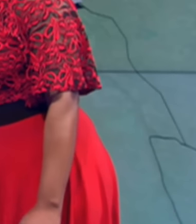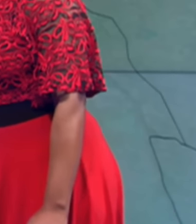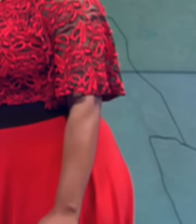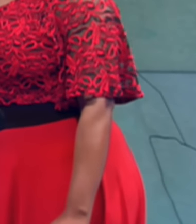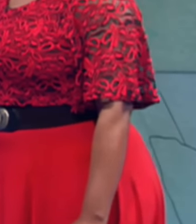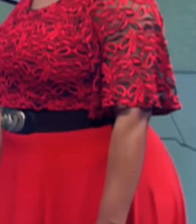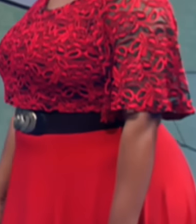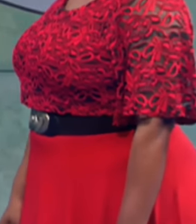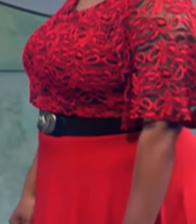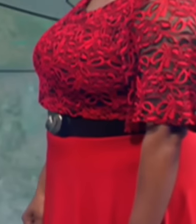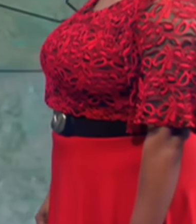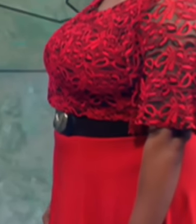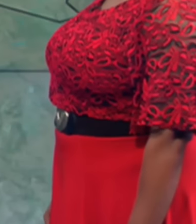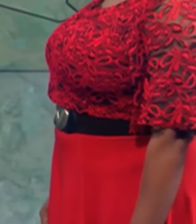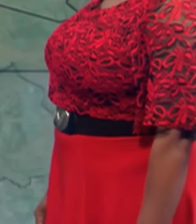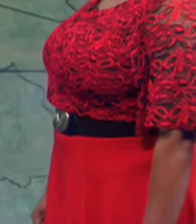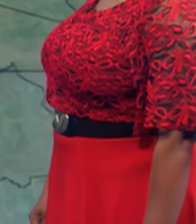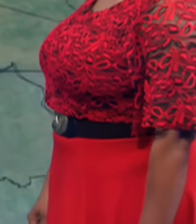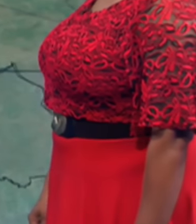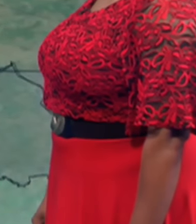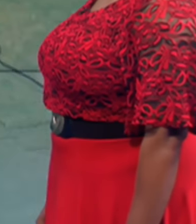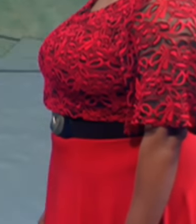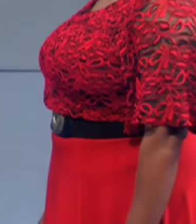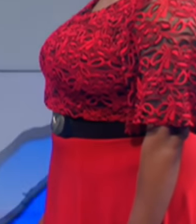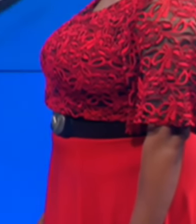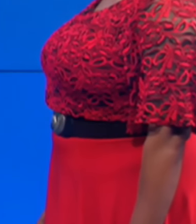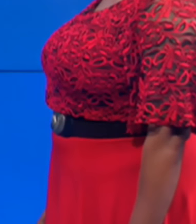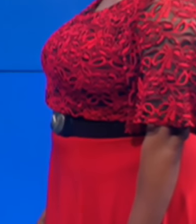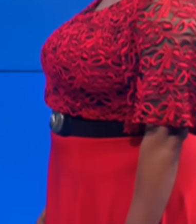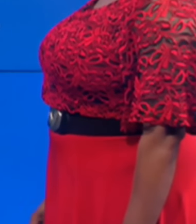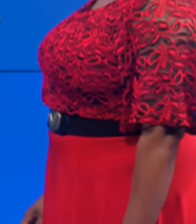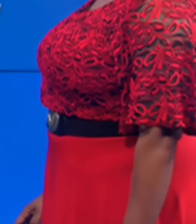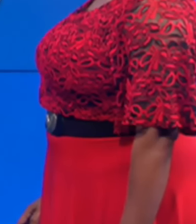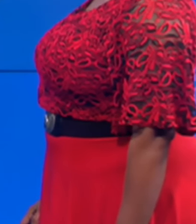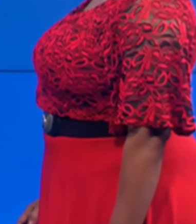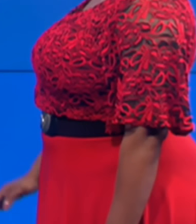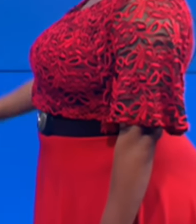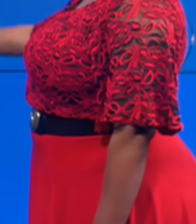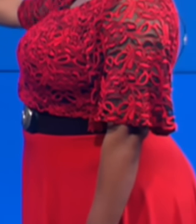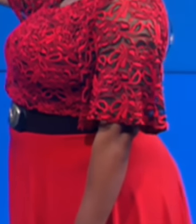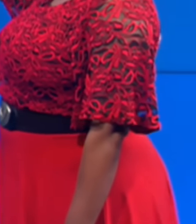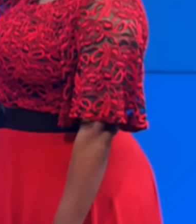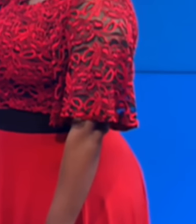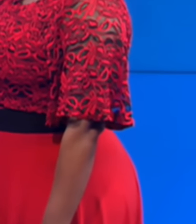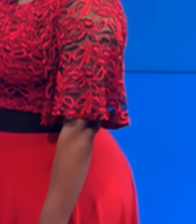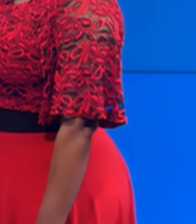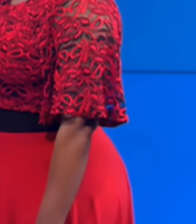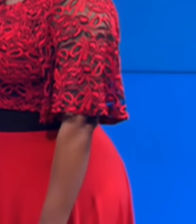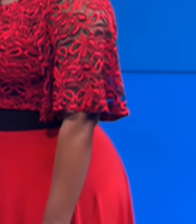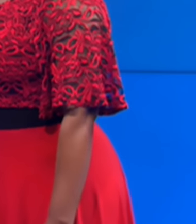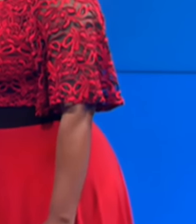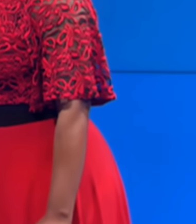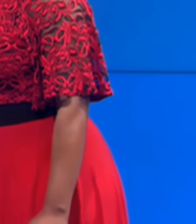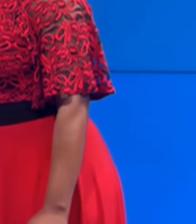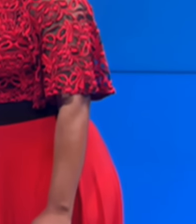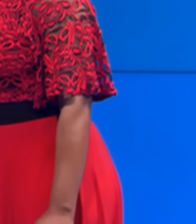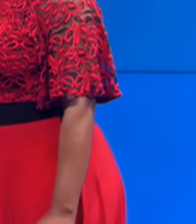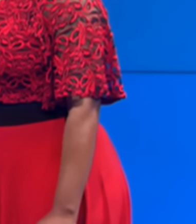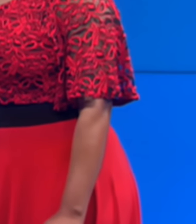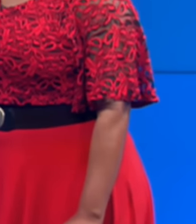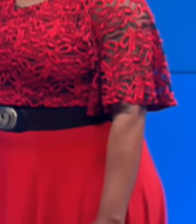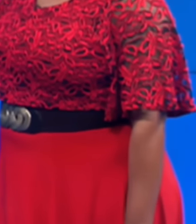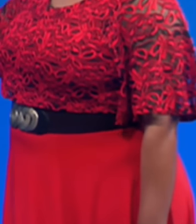lebelela Emelo di tla be ntše di thogile ka lesomesenyane re lebelela provinceng ya KwaZulu-Natal go sasa re lebelela dipula tša le di sa le gona o lung di tlabe di le gona re